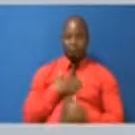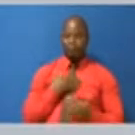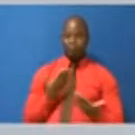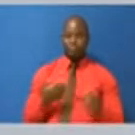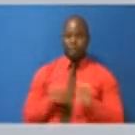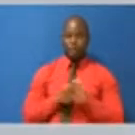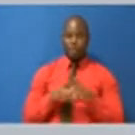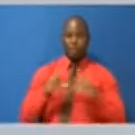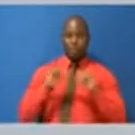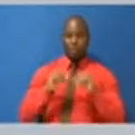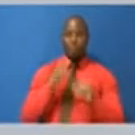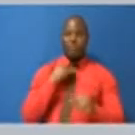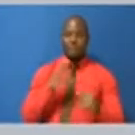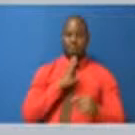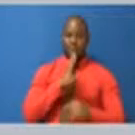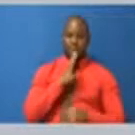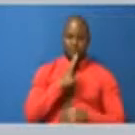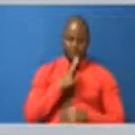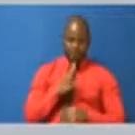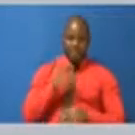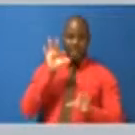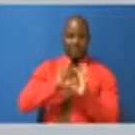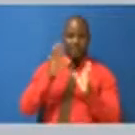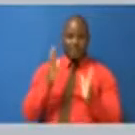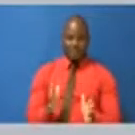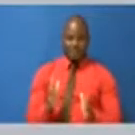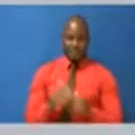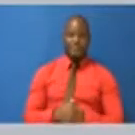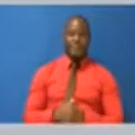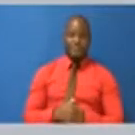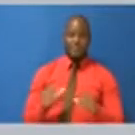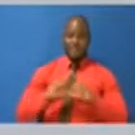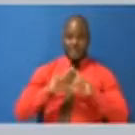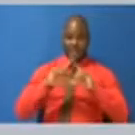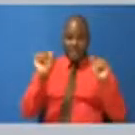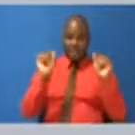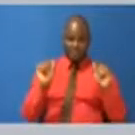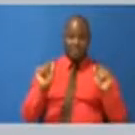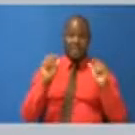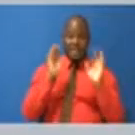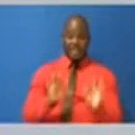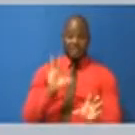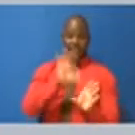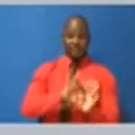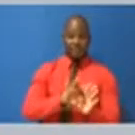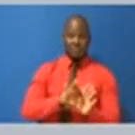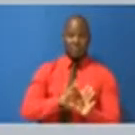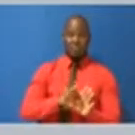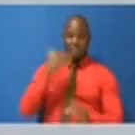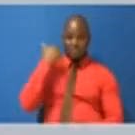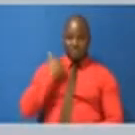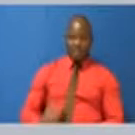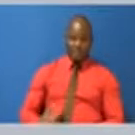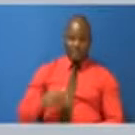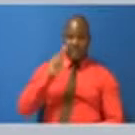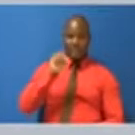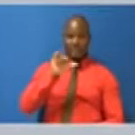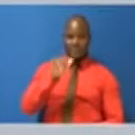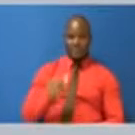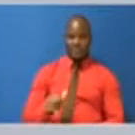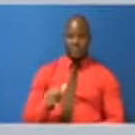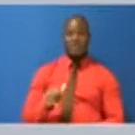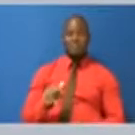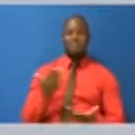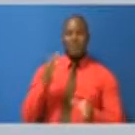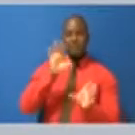remarks i would want to speak to the photos and tell them that if they fought for nancy one boy